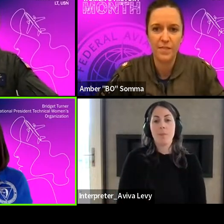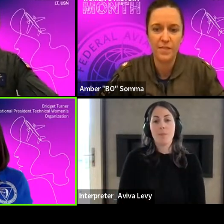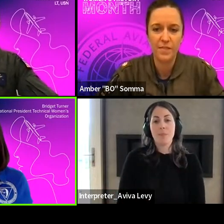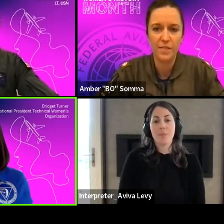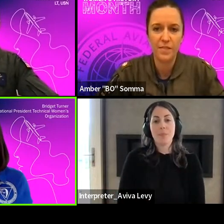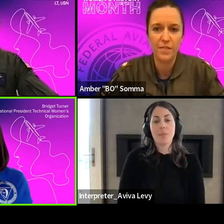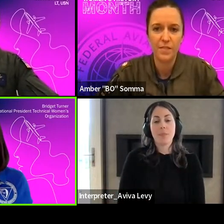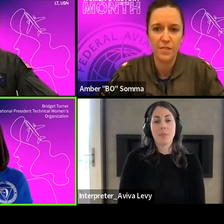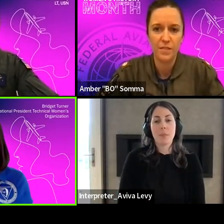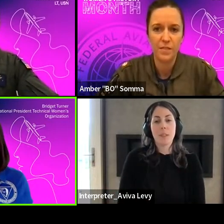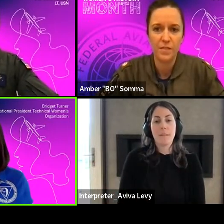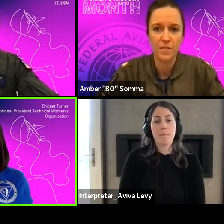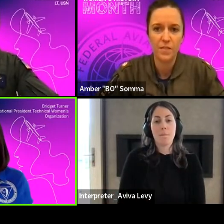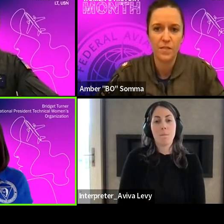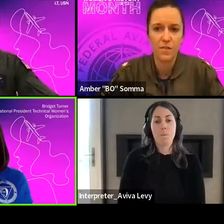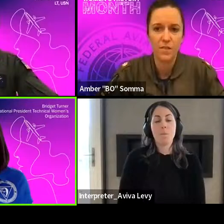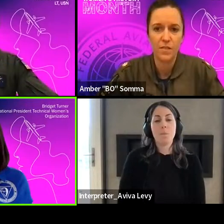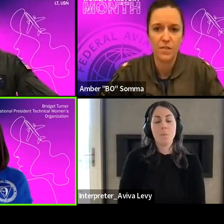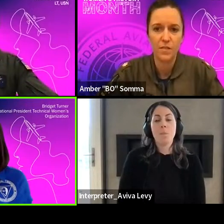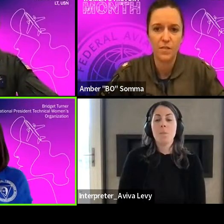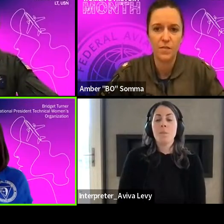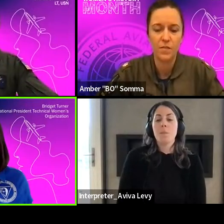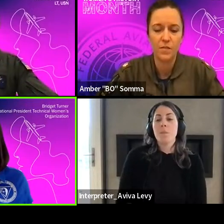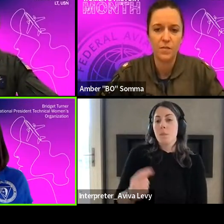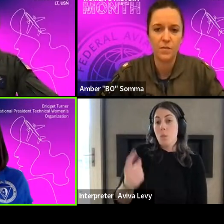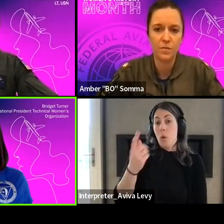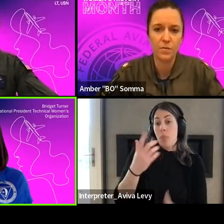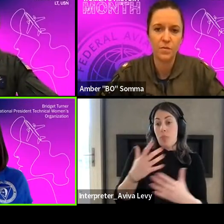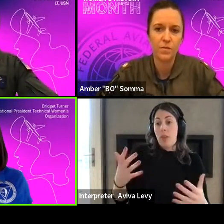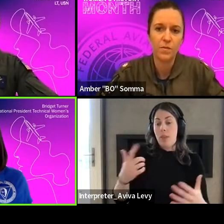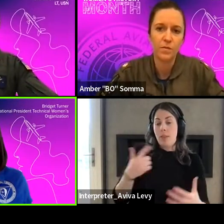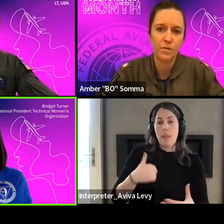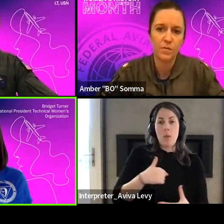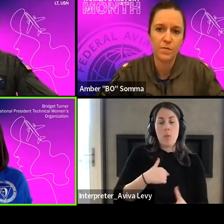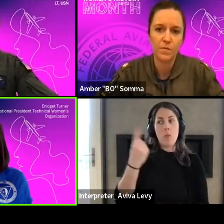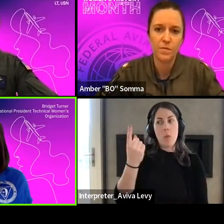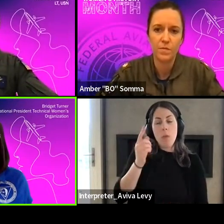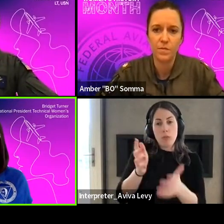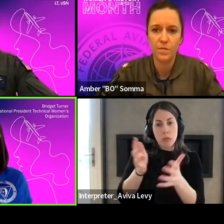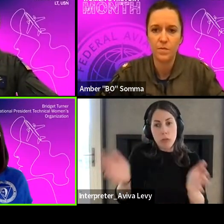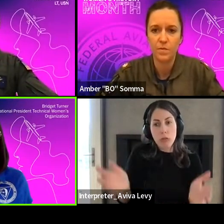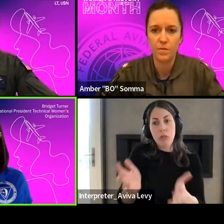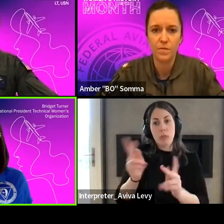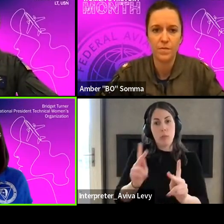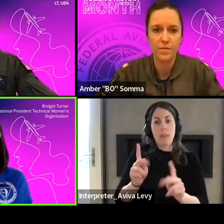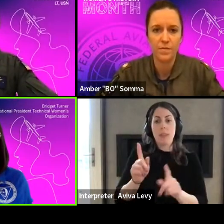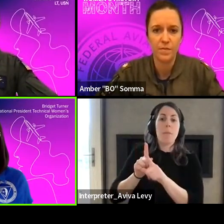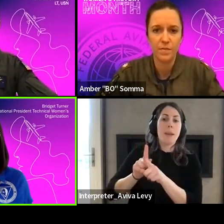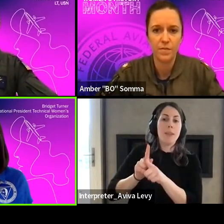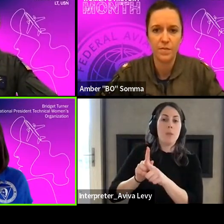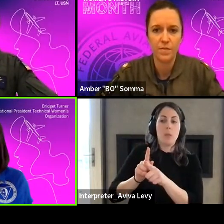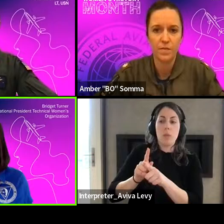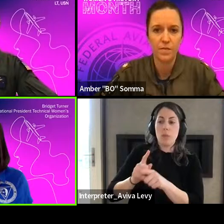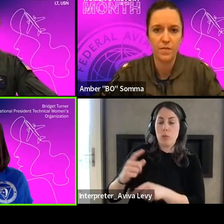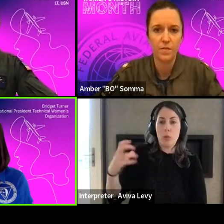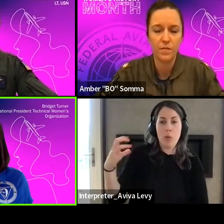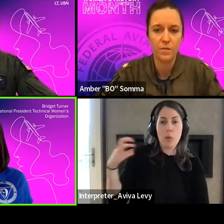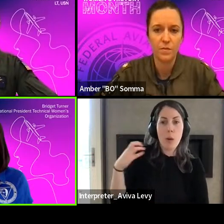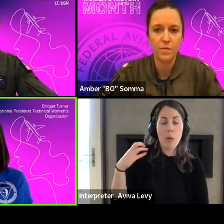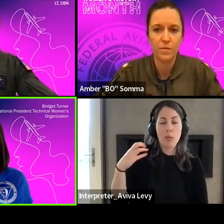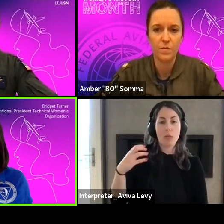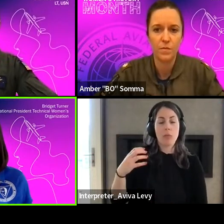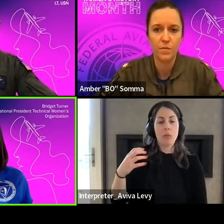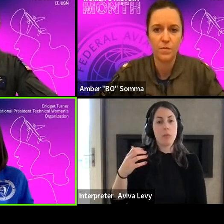journey and you live life, one of the things that we always encourage people is to have mentors and coaches. Did any of you